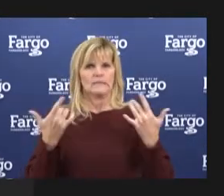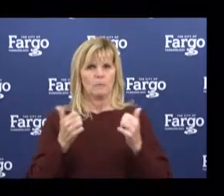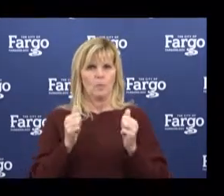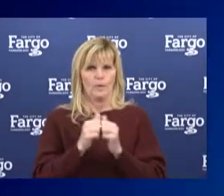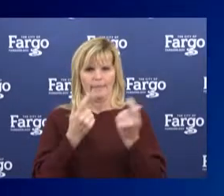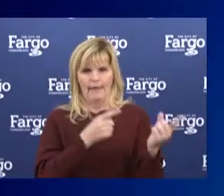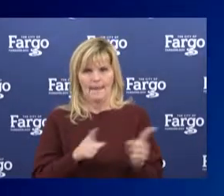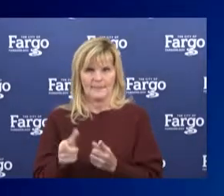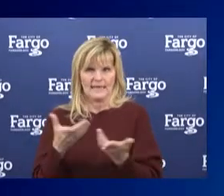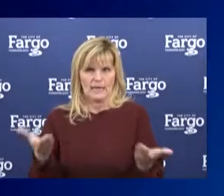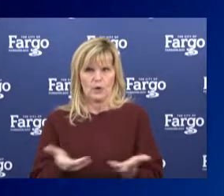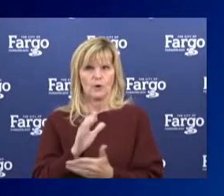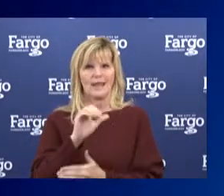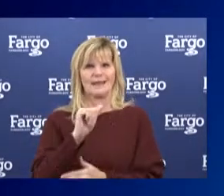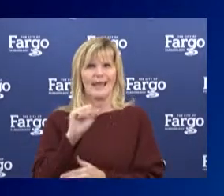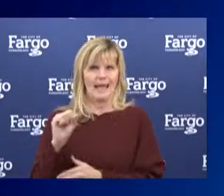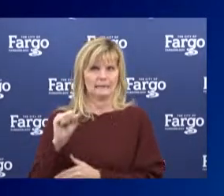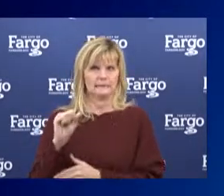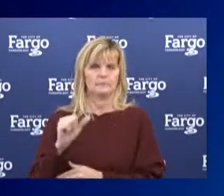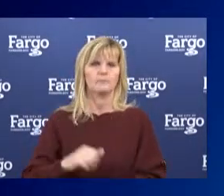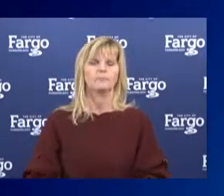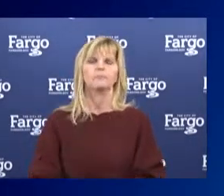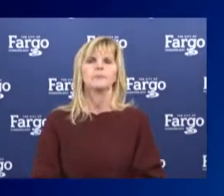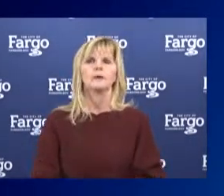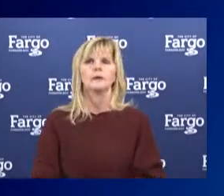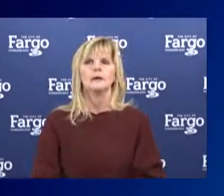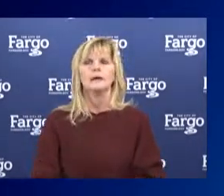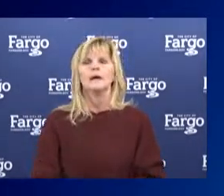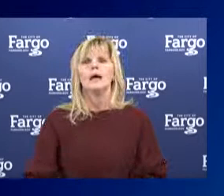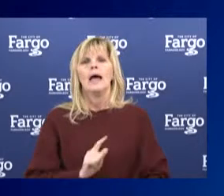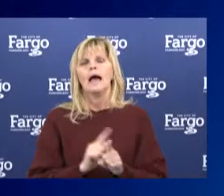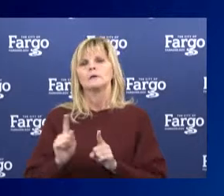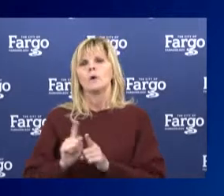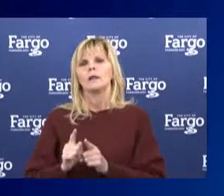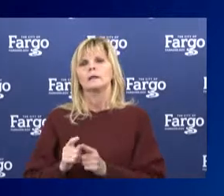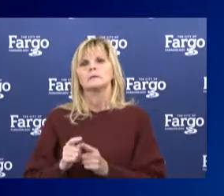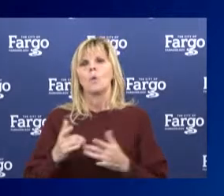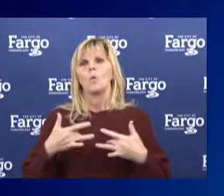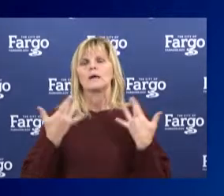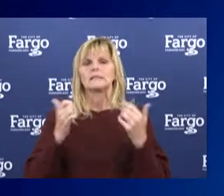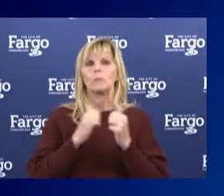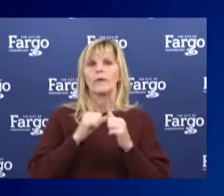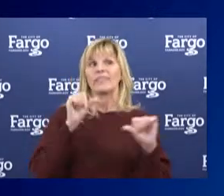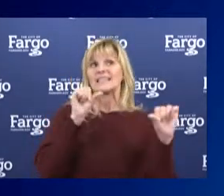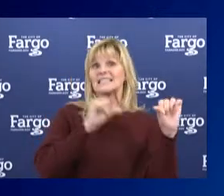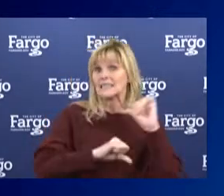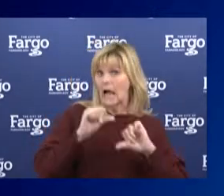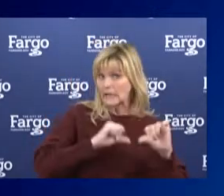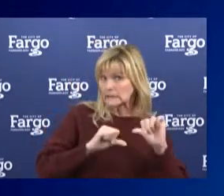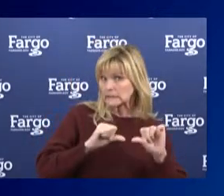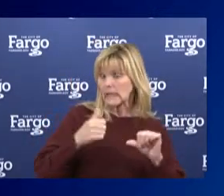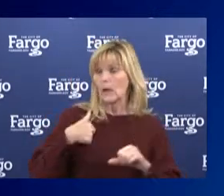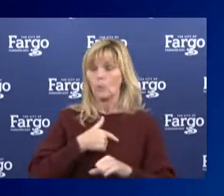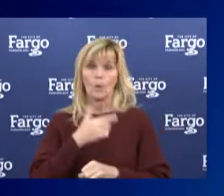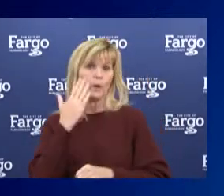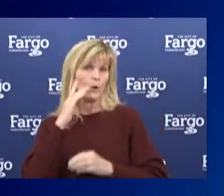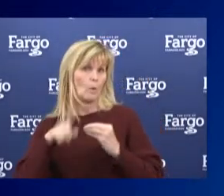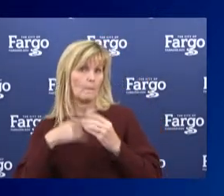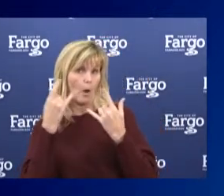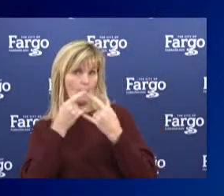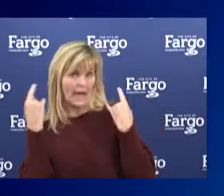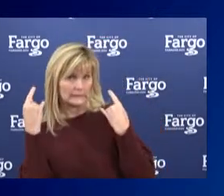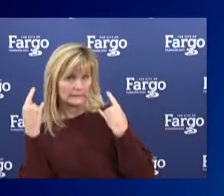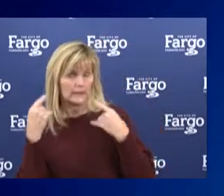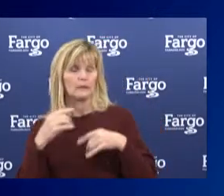in Cass County, and then a little bit about where we're at with the science and what we know about masking, and